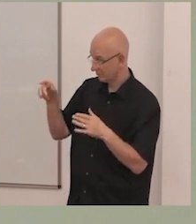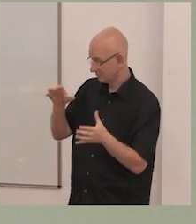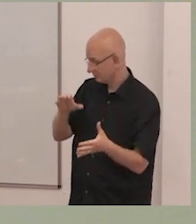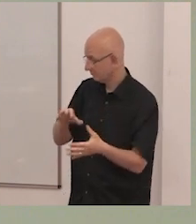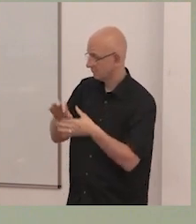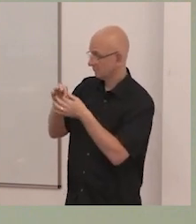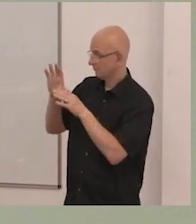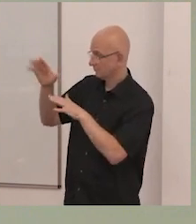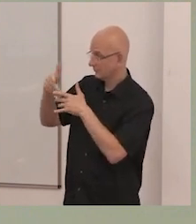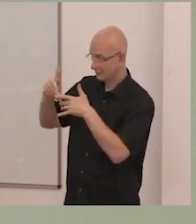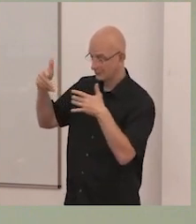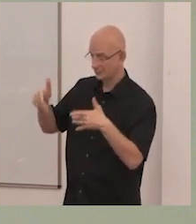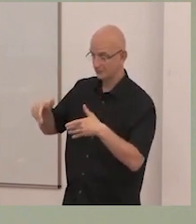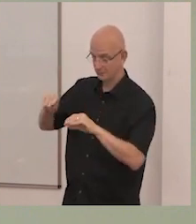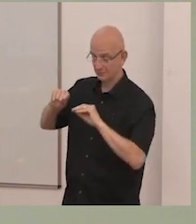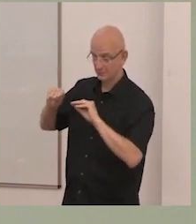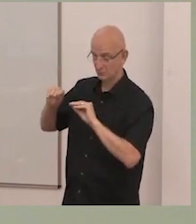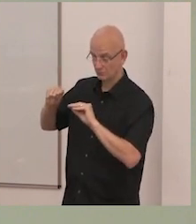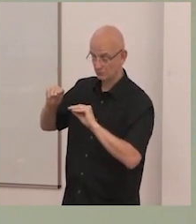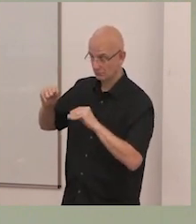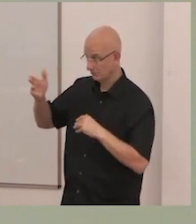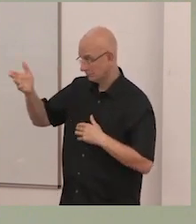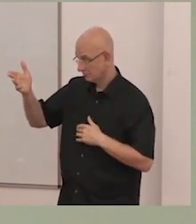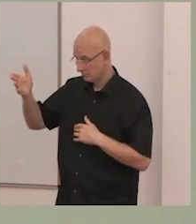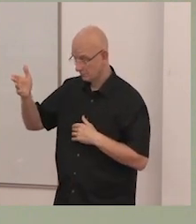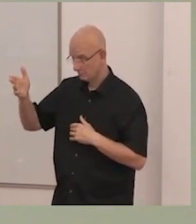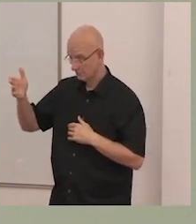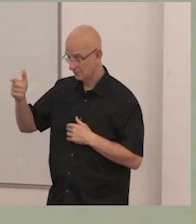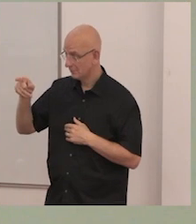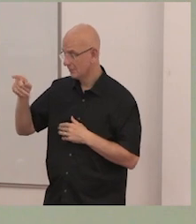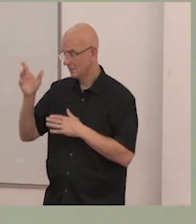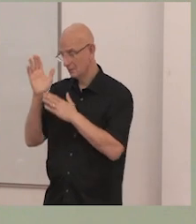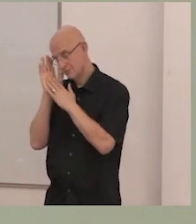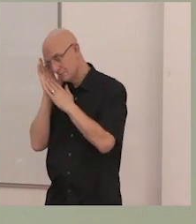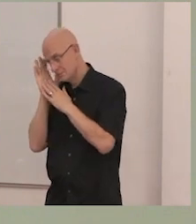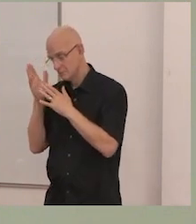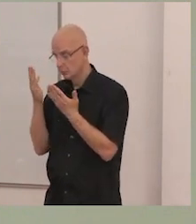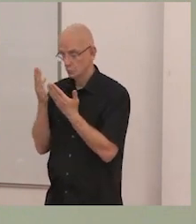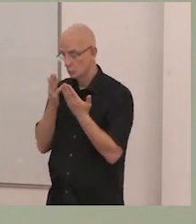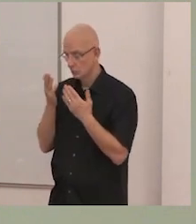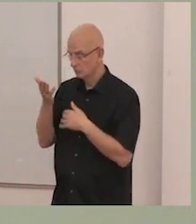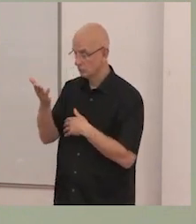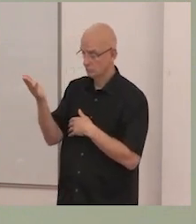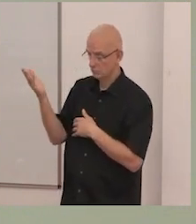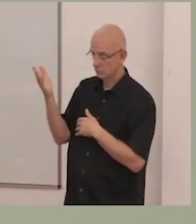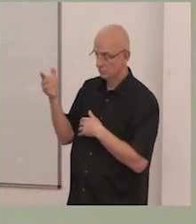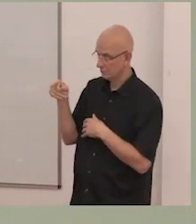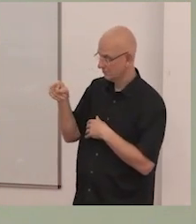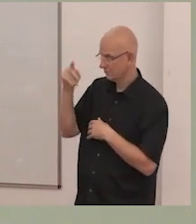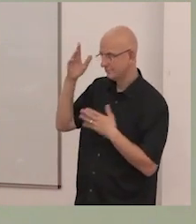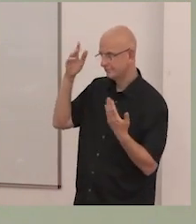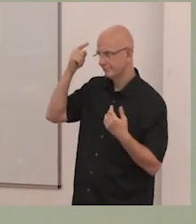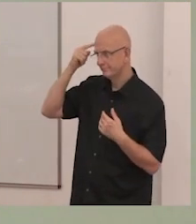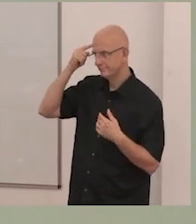for so-called mildly mentally retarded. So again, I had to explain the sophisticated